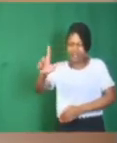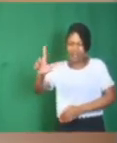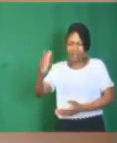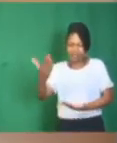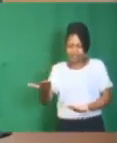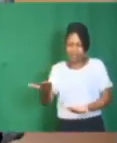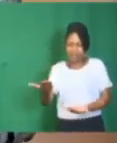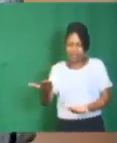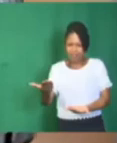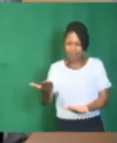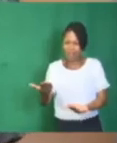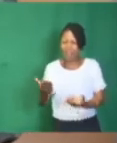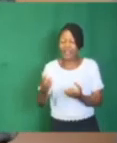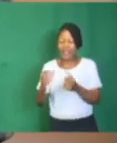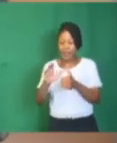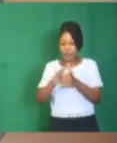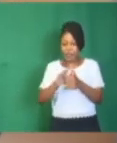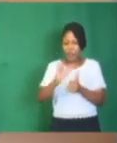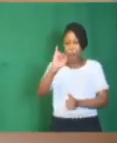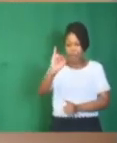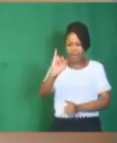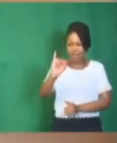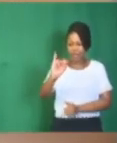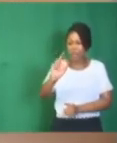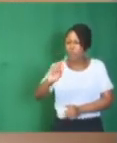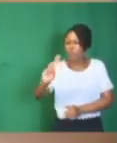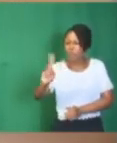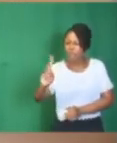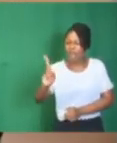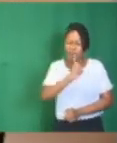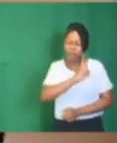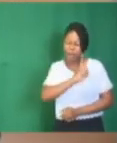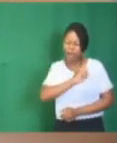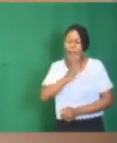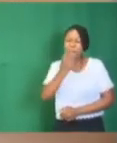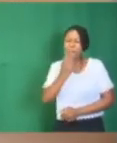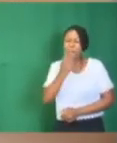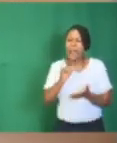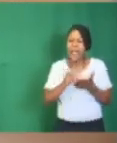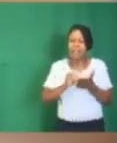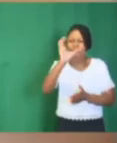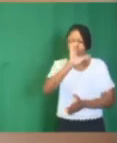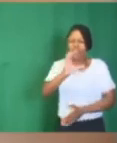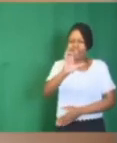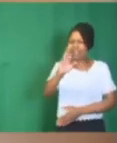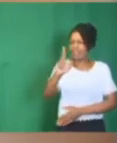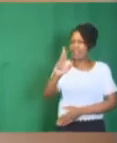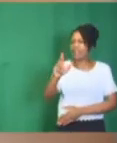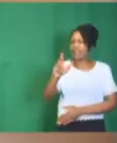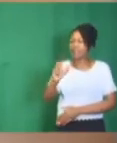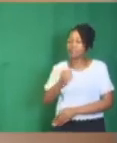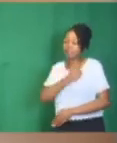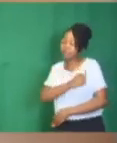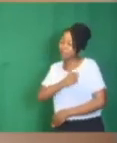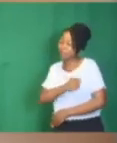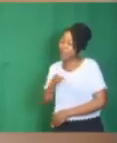question that is beyond a grade 7 learner. Yes, it is. They are going to look at that in high school,